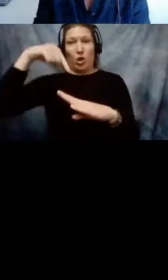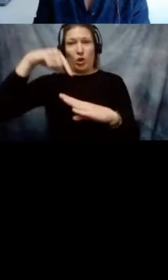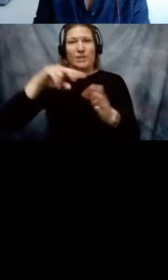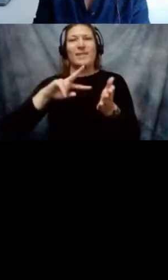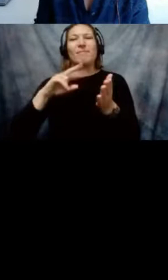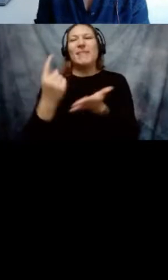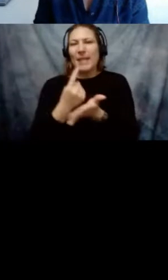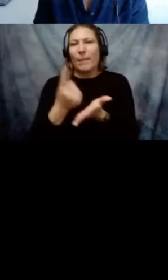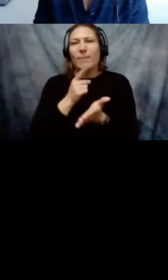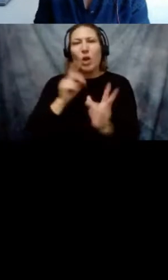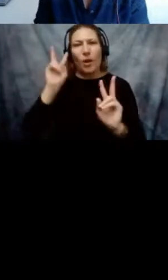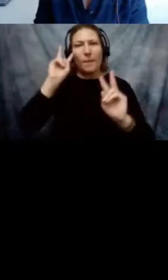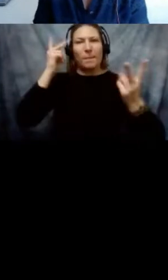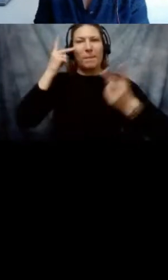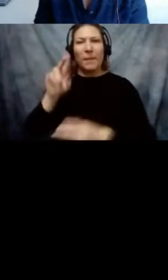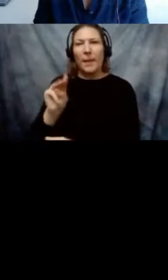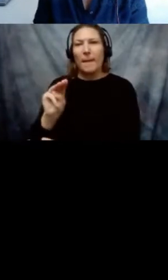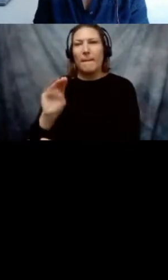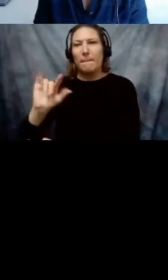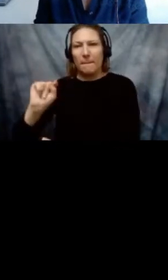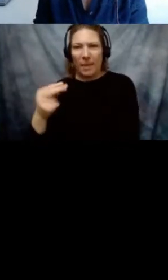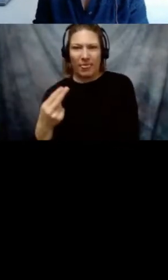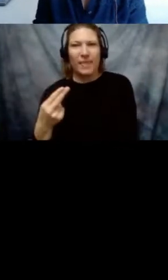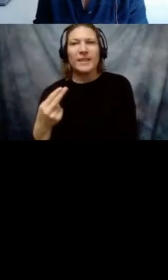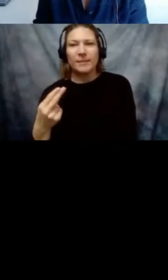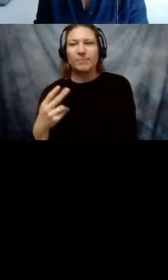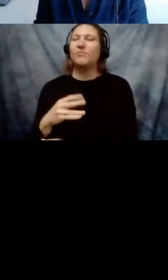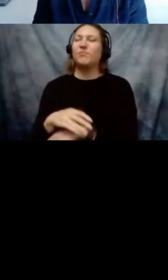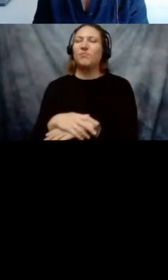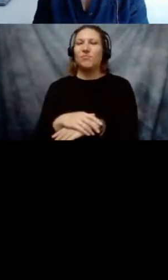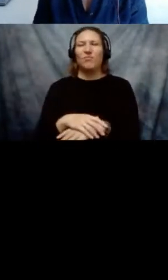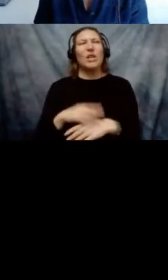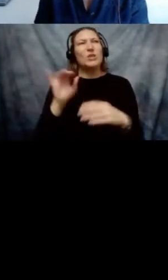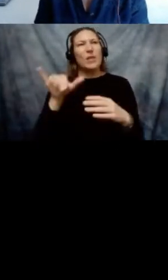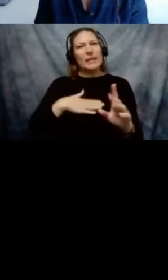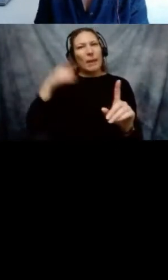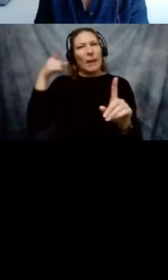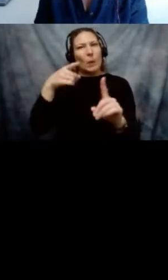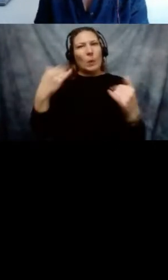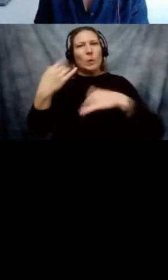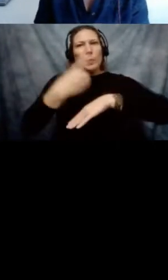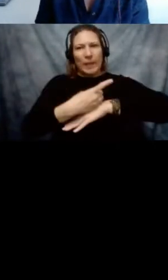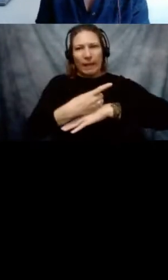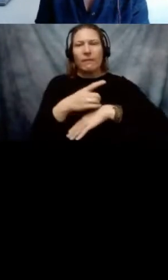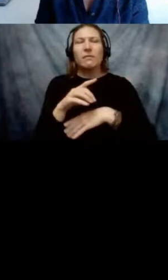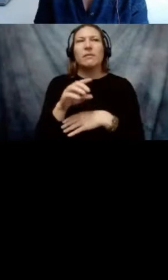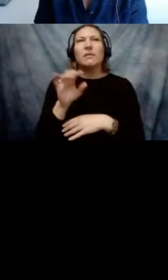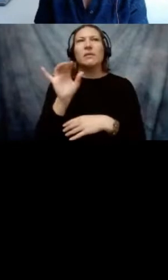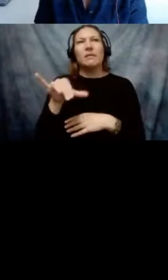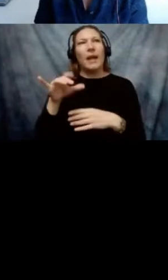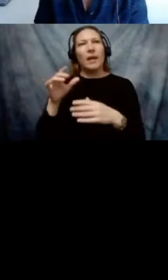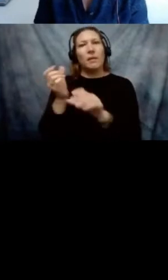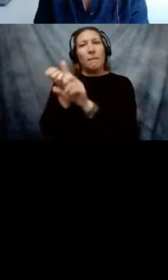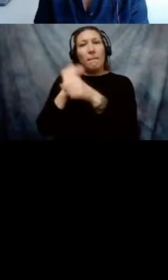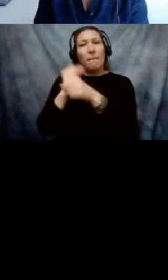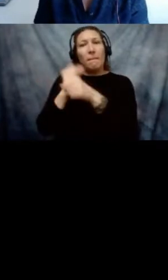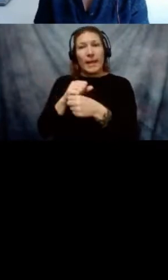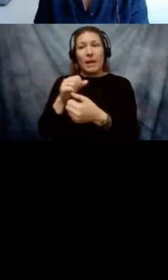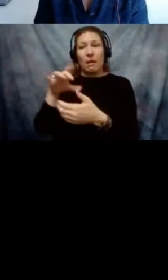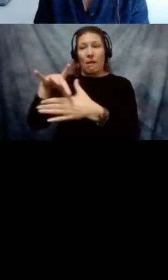most skeptical people that making learning content accessible is the right thing to do, and that is also